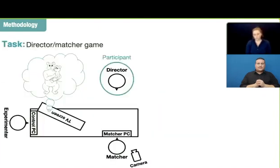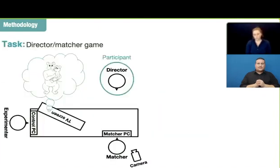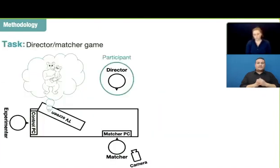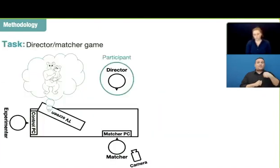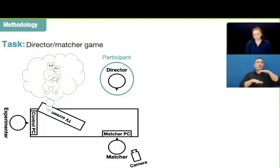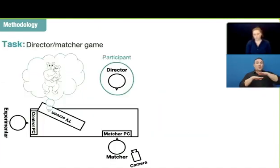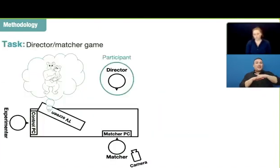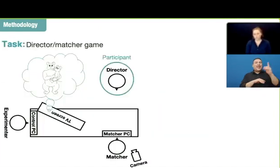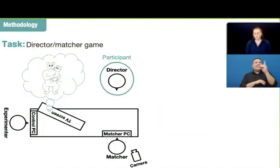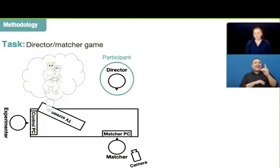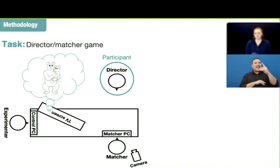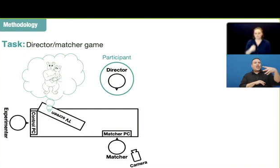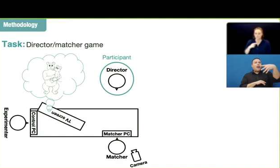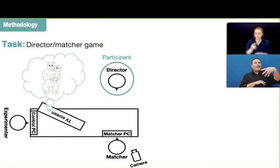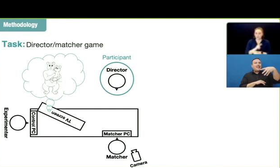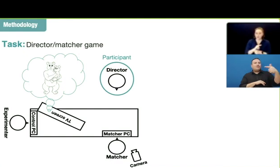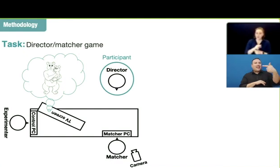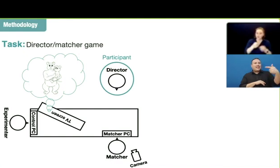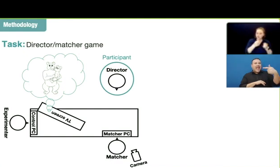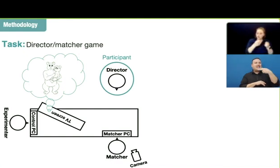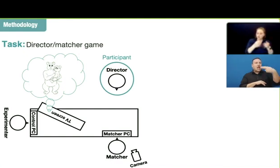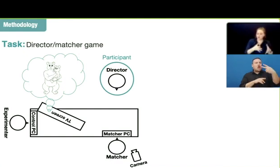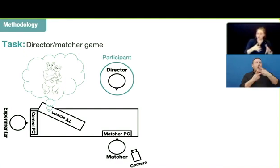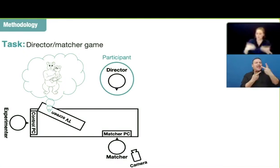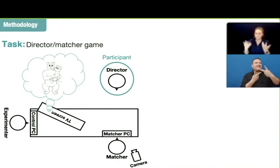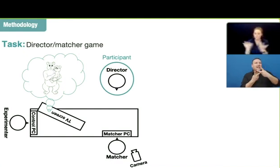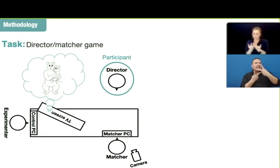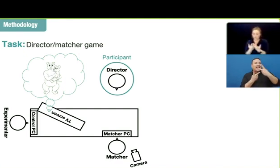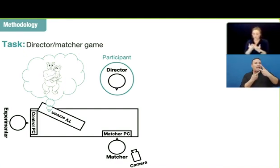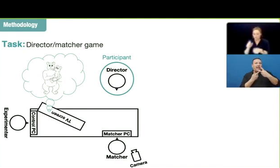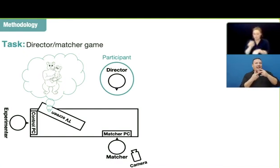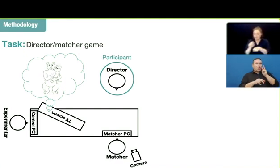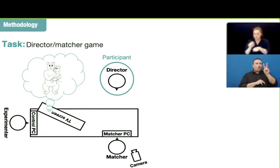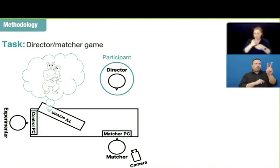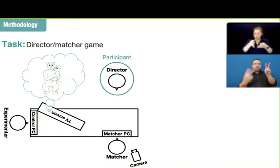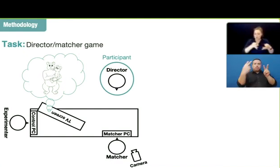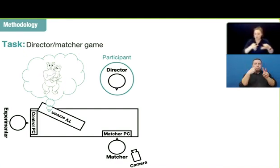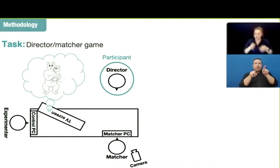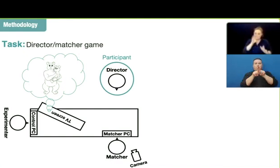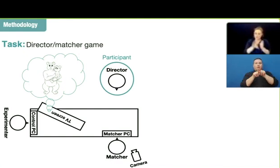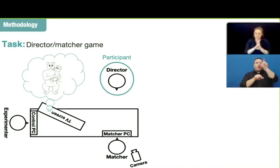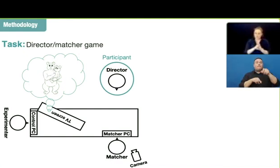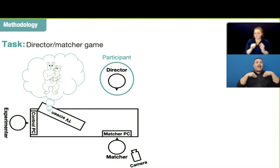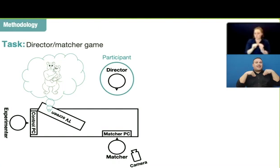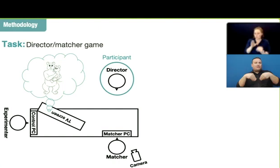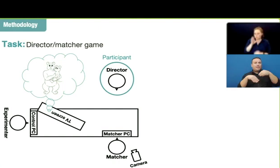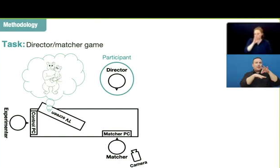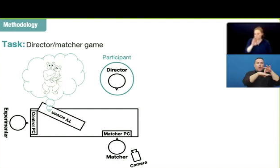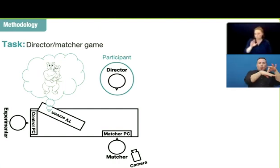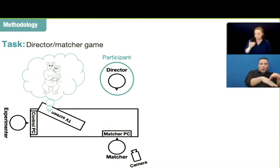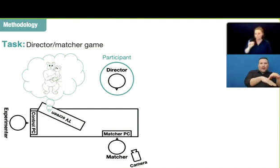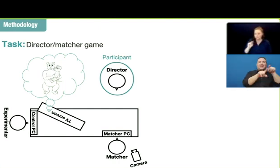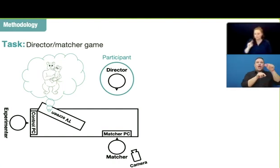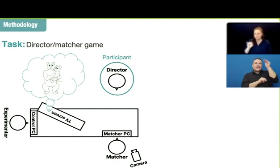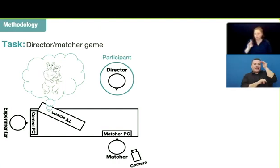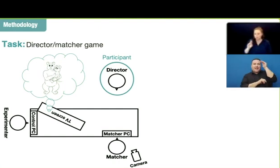I used a director-matcher task to embed the descriptions of the images in a strictly informative context. A participant had the role